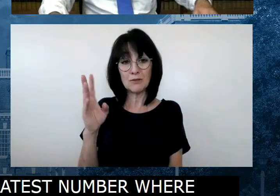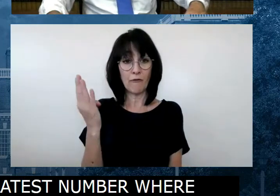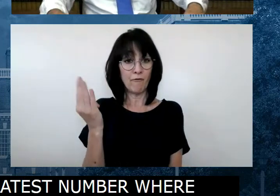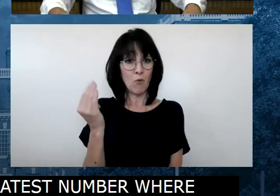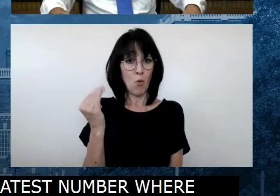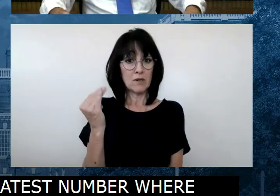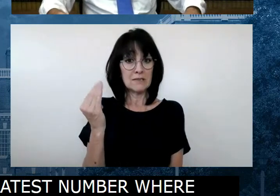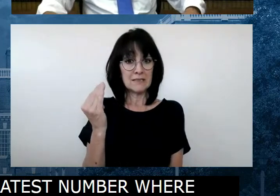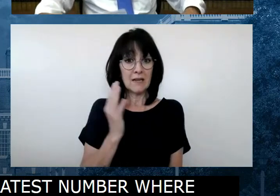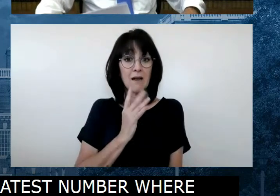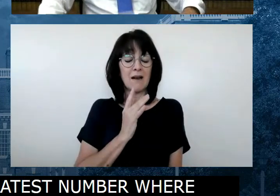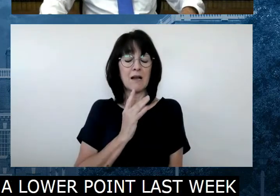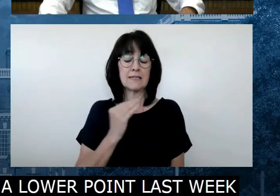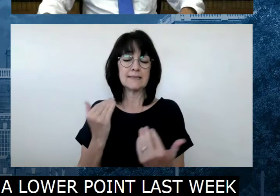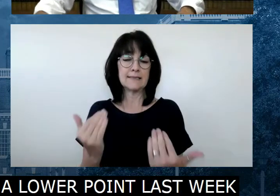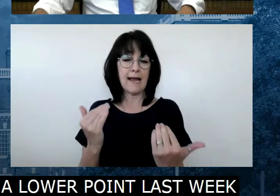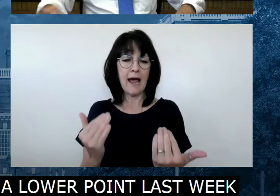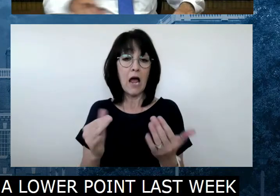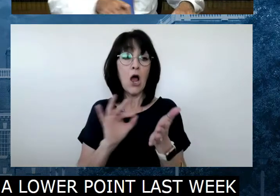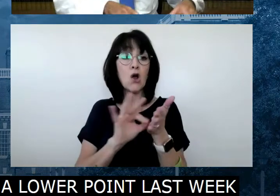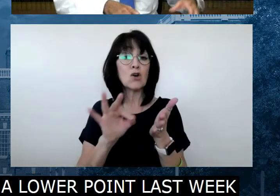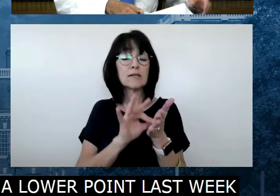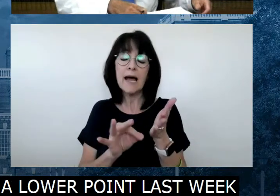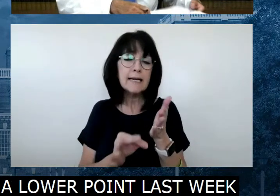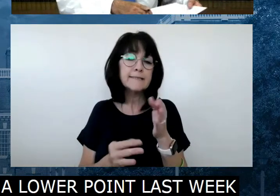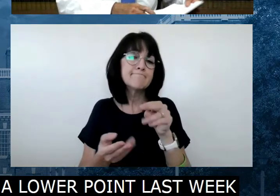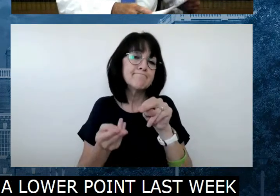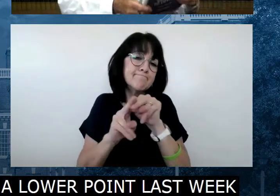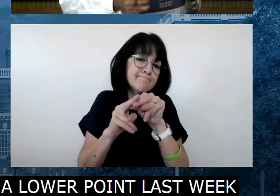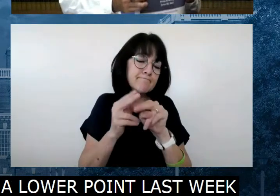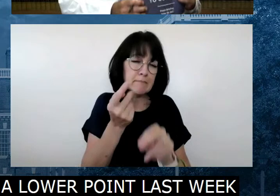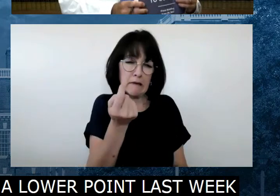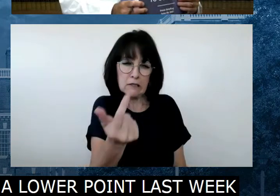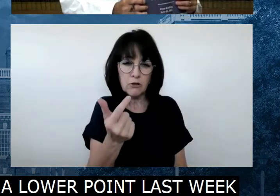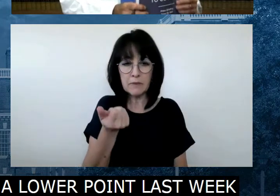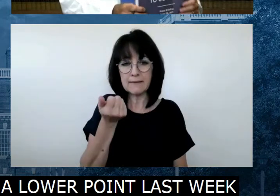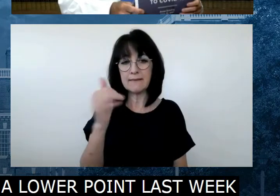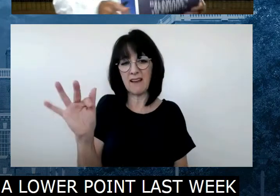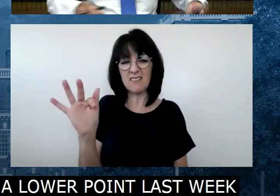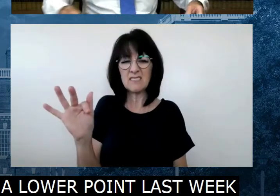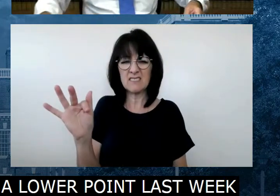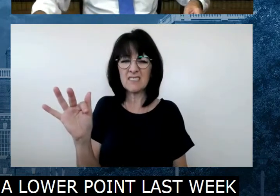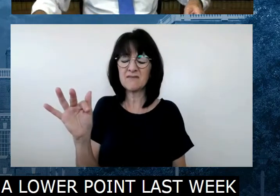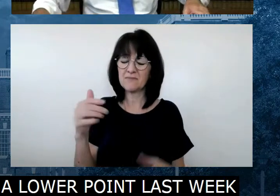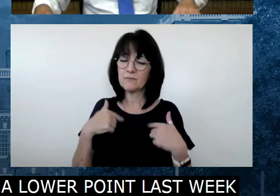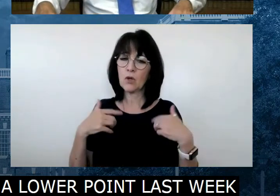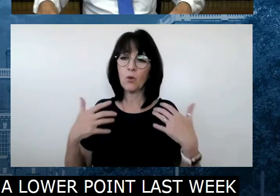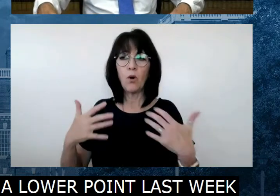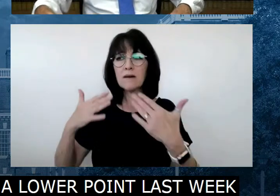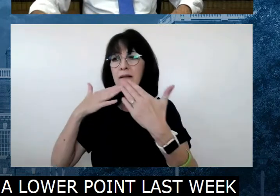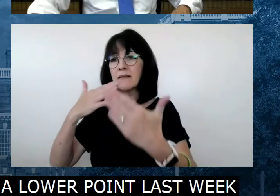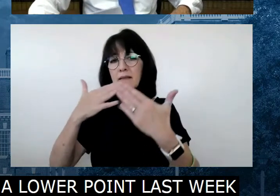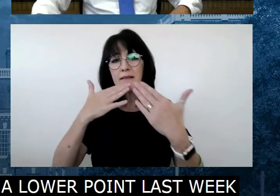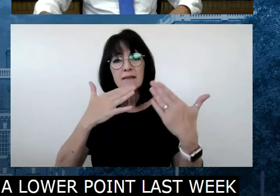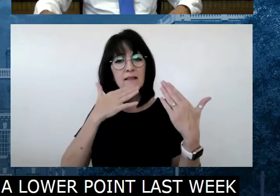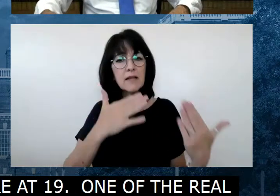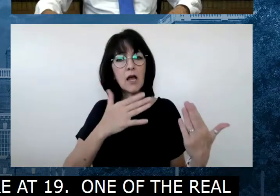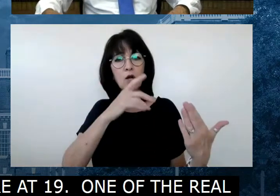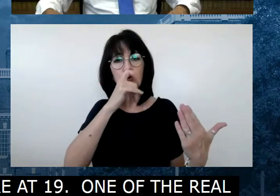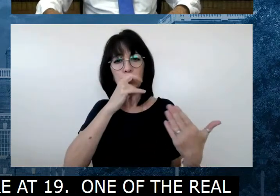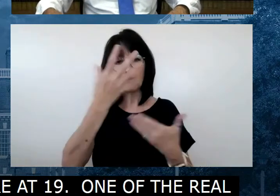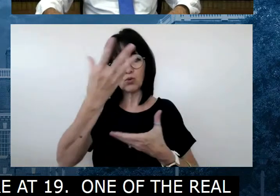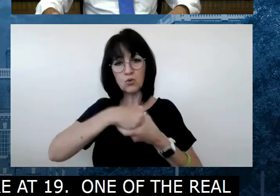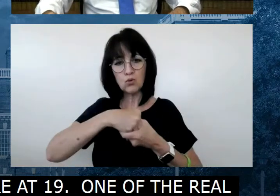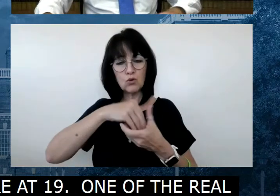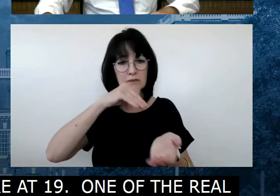at 19. One of the other real efforts, and thanks go out to all our partners here again, physicians across